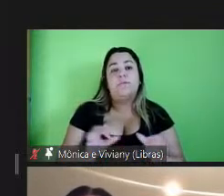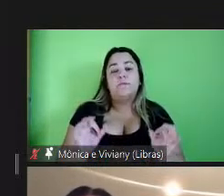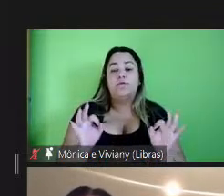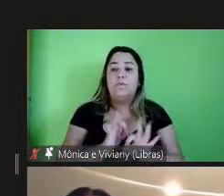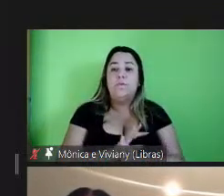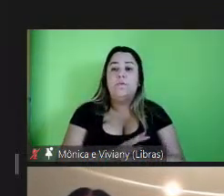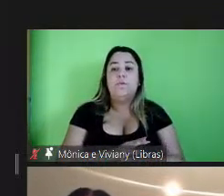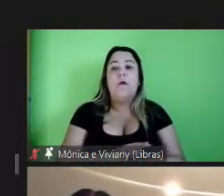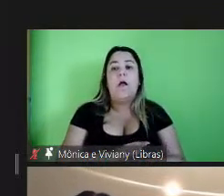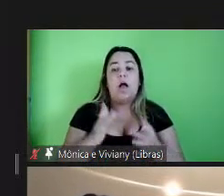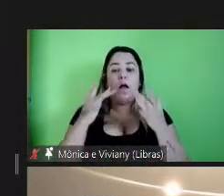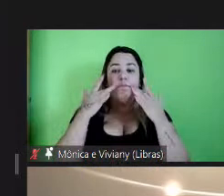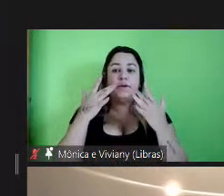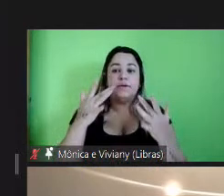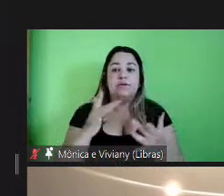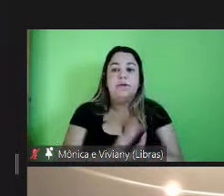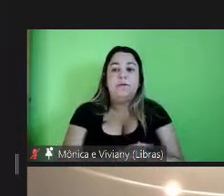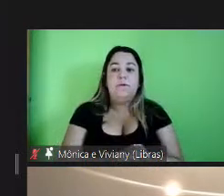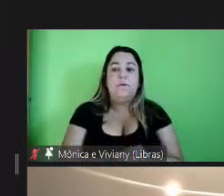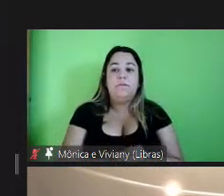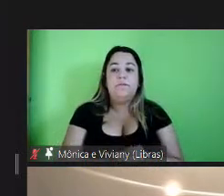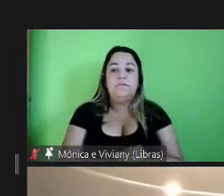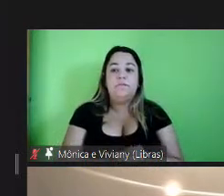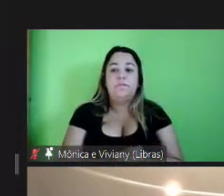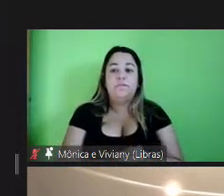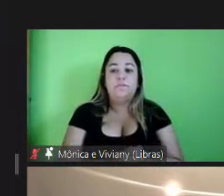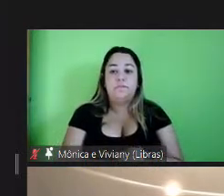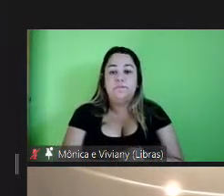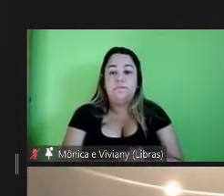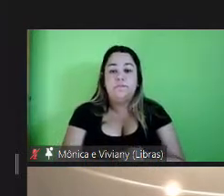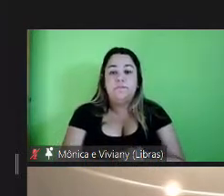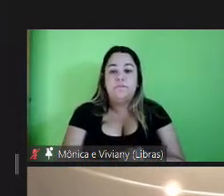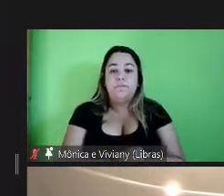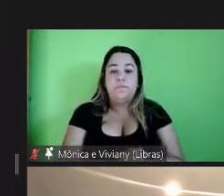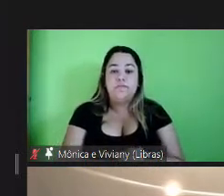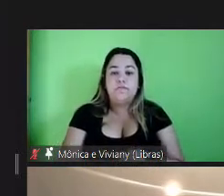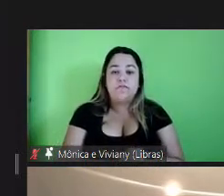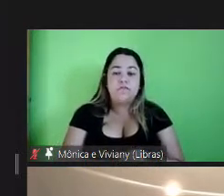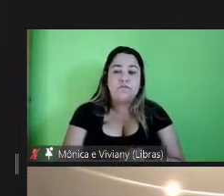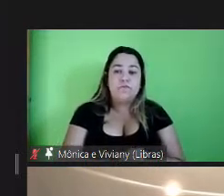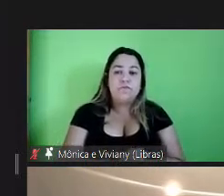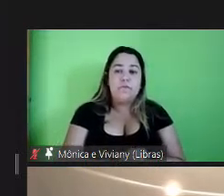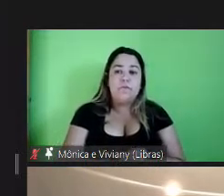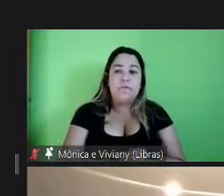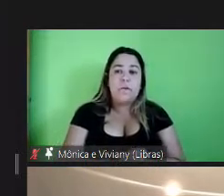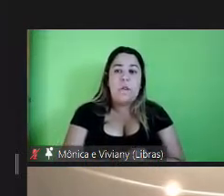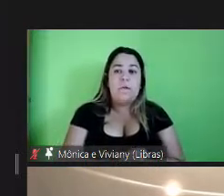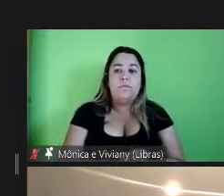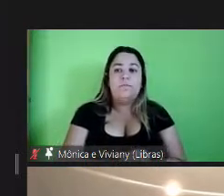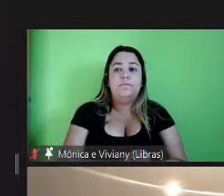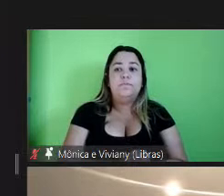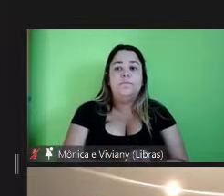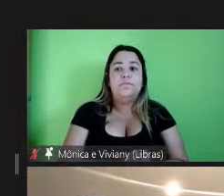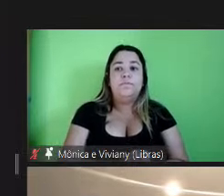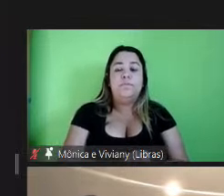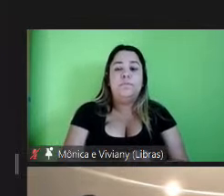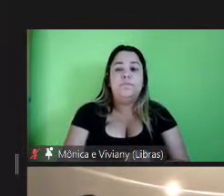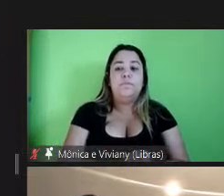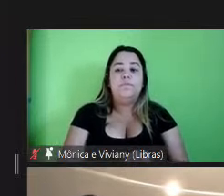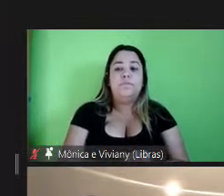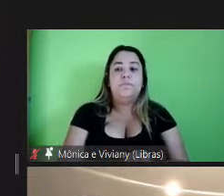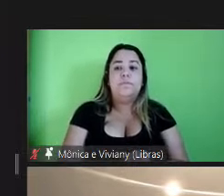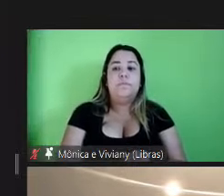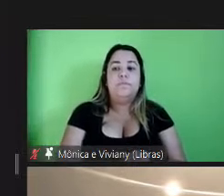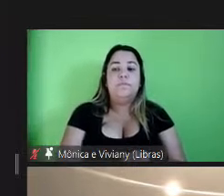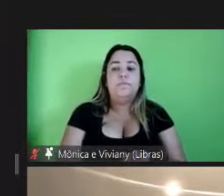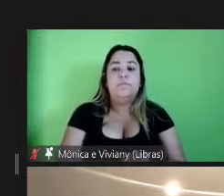you conclude your presentation? You have only a few minutes. Do you need me to try? Yes, please. Okay,